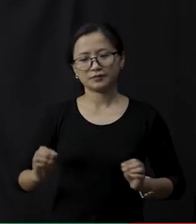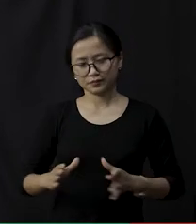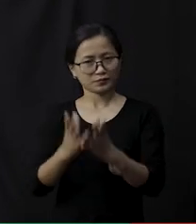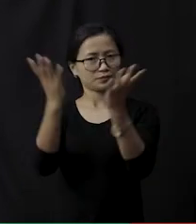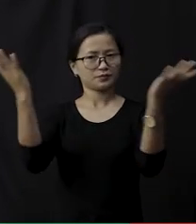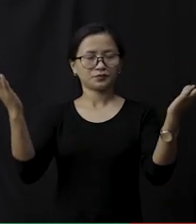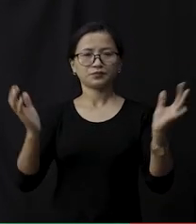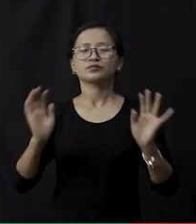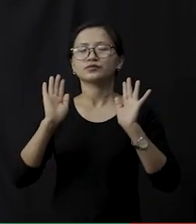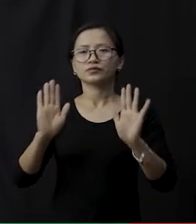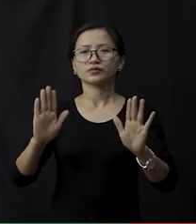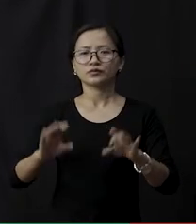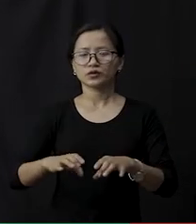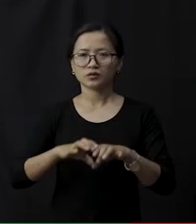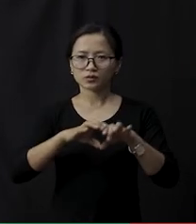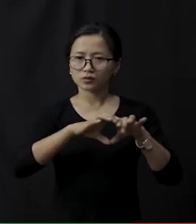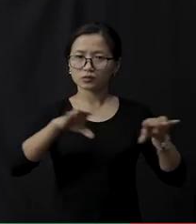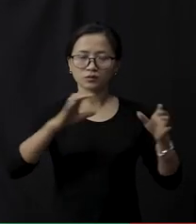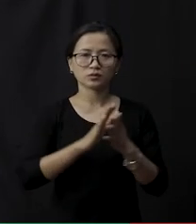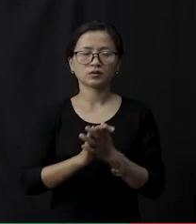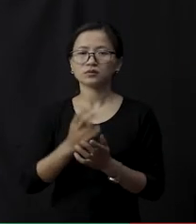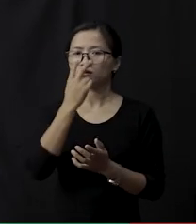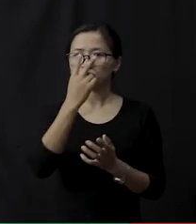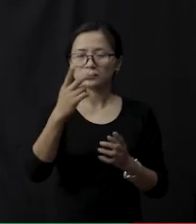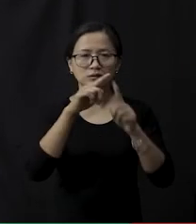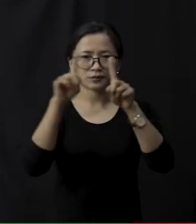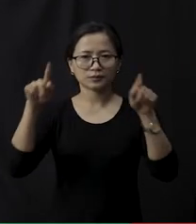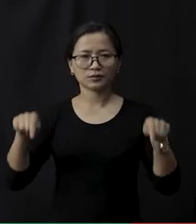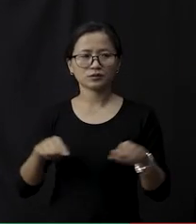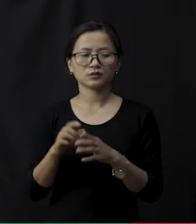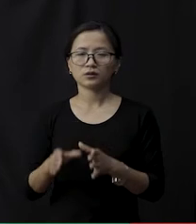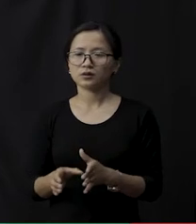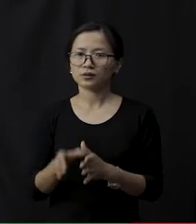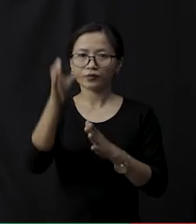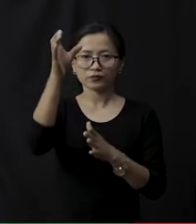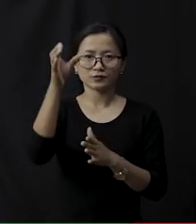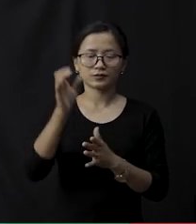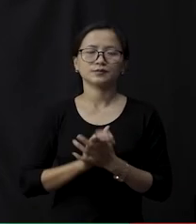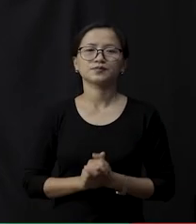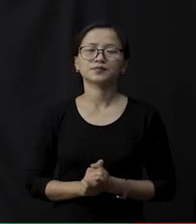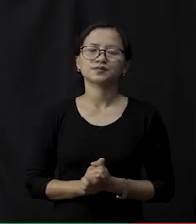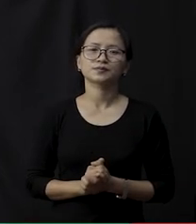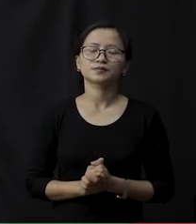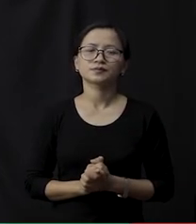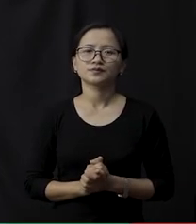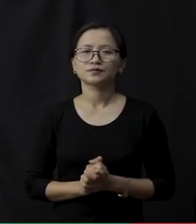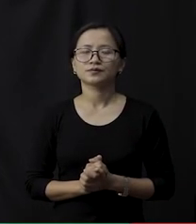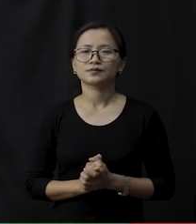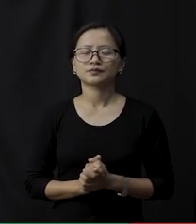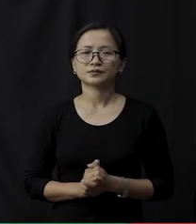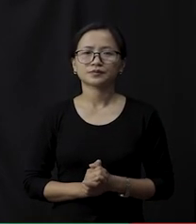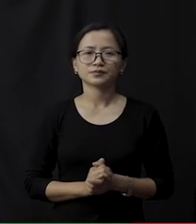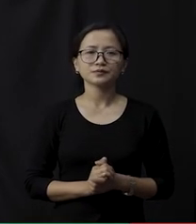They have a woody stem. You can see here, this is the stem, right? This is the stem. They have a